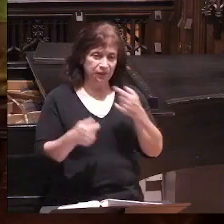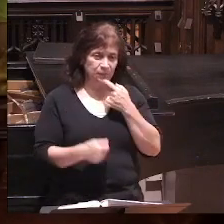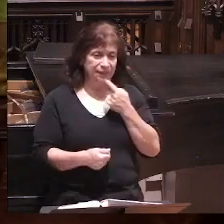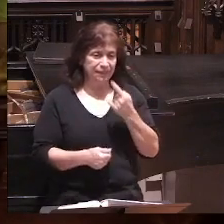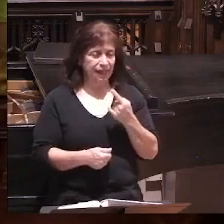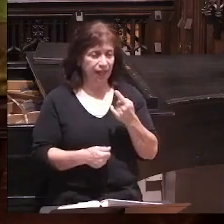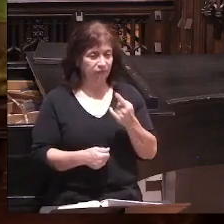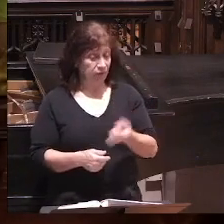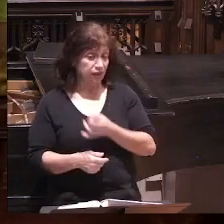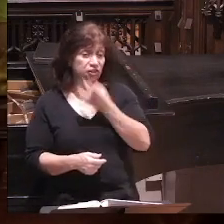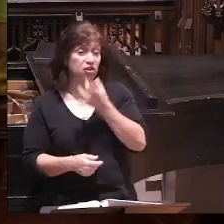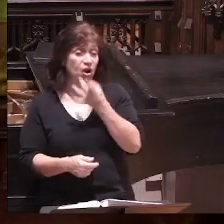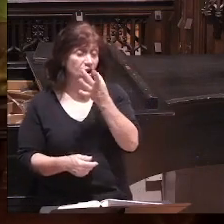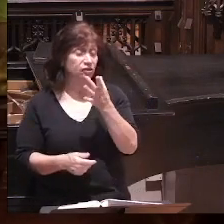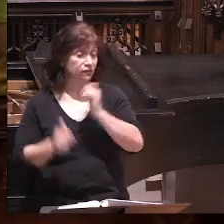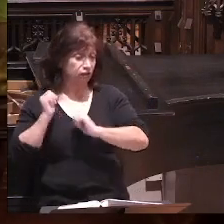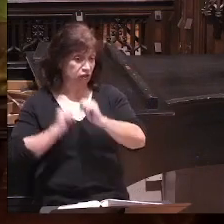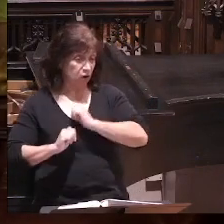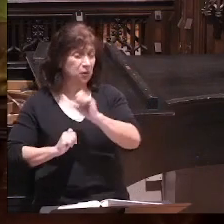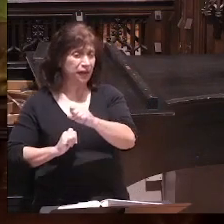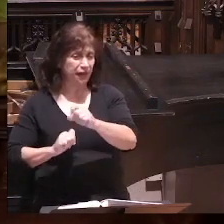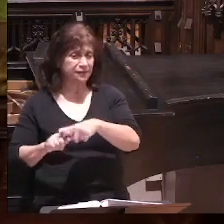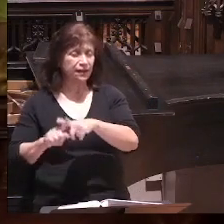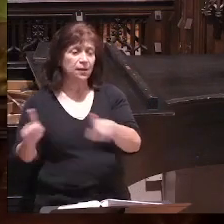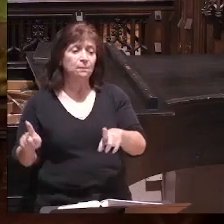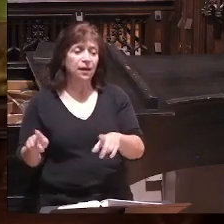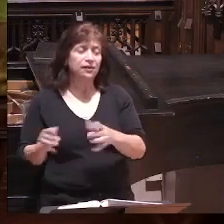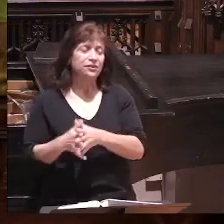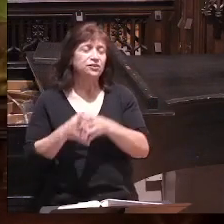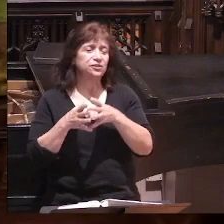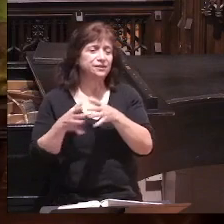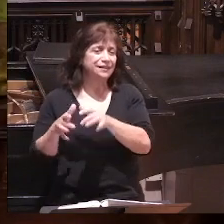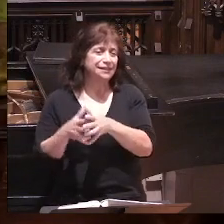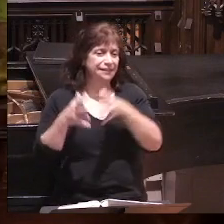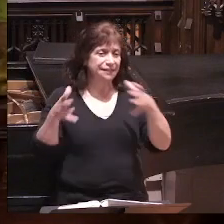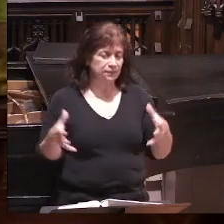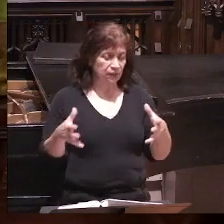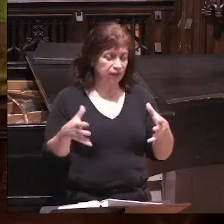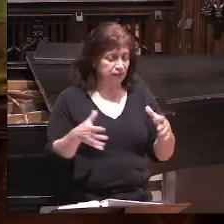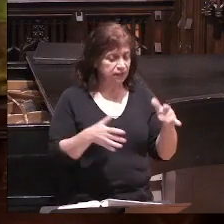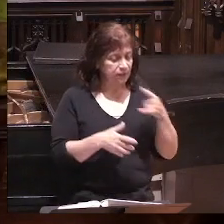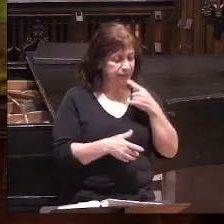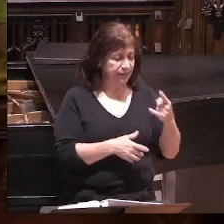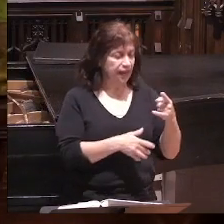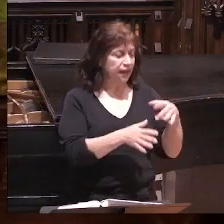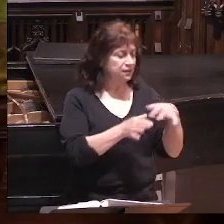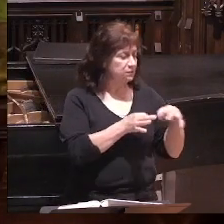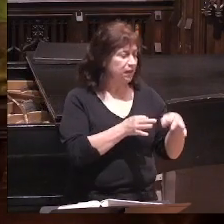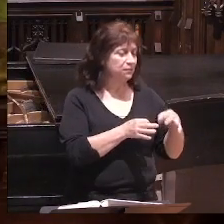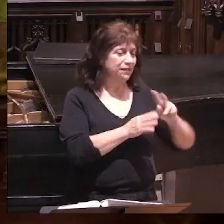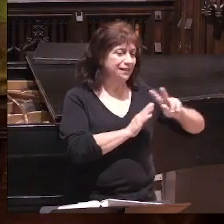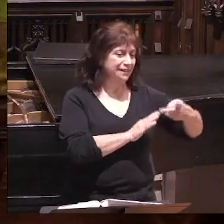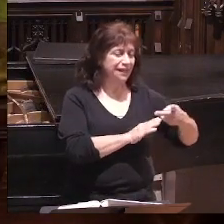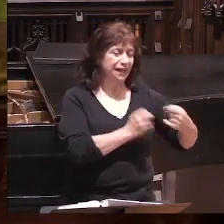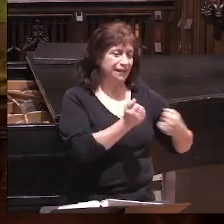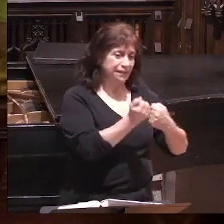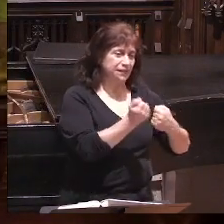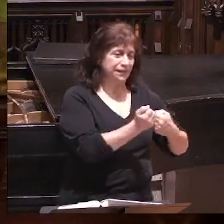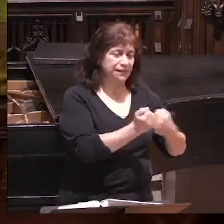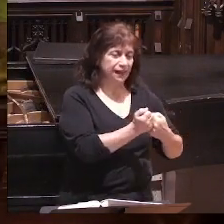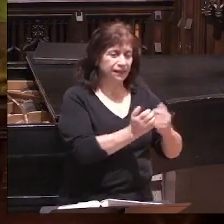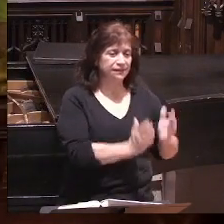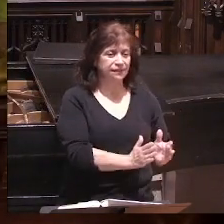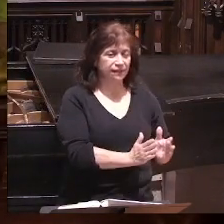the stars. But there is as much to say about all the second chairs